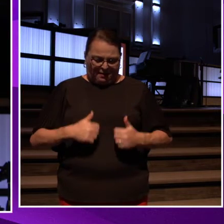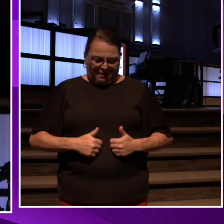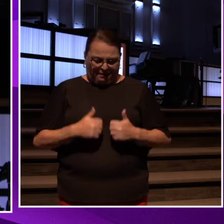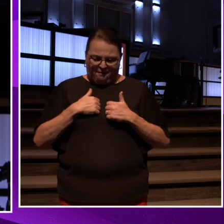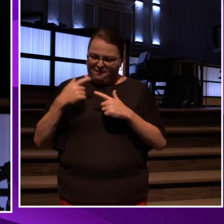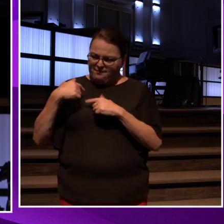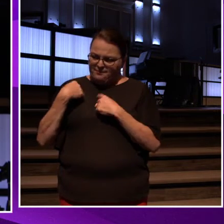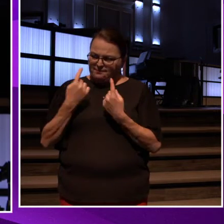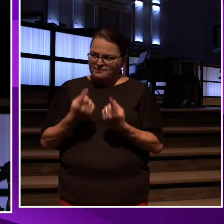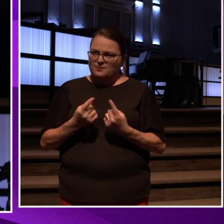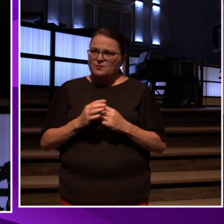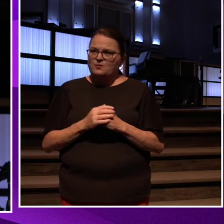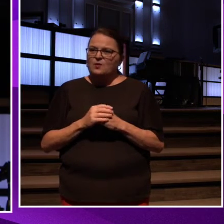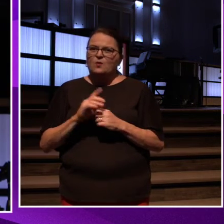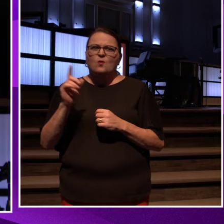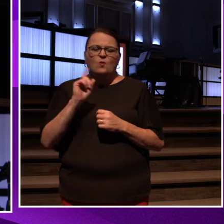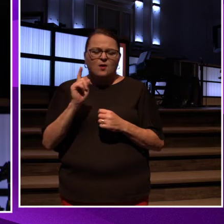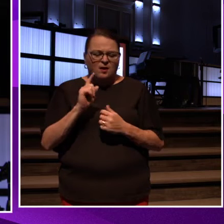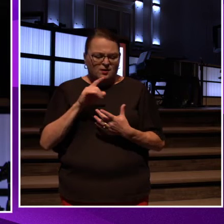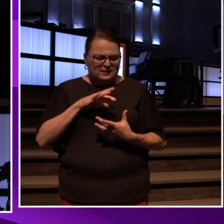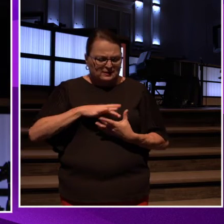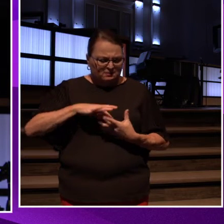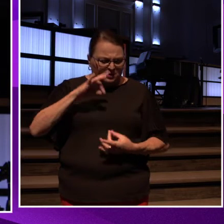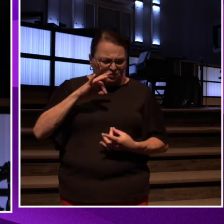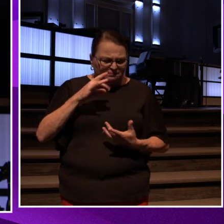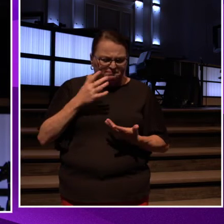Where's the spiritual formation coming from?